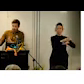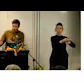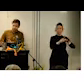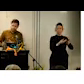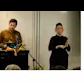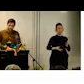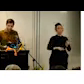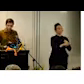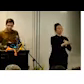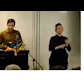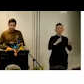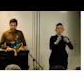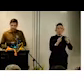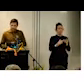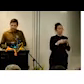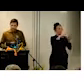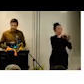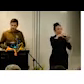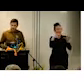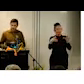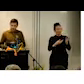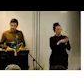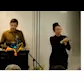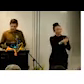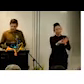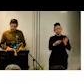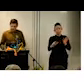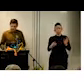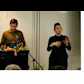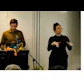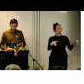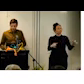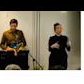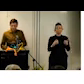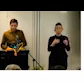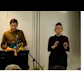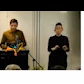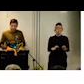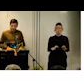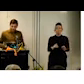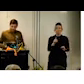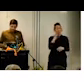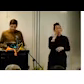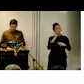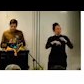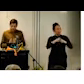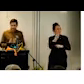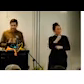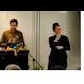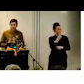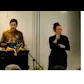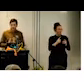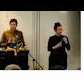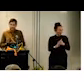across from different brain region to brain region and communicates that information effectively. But as we get older,